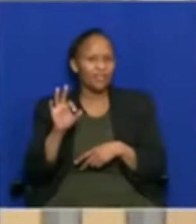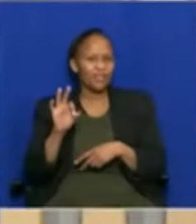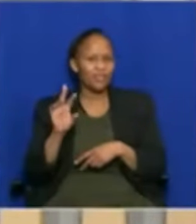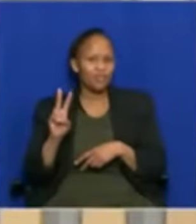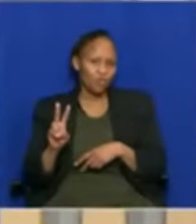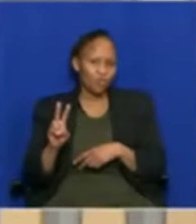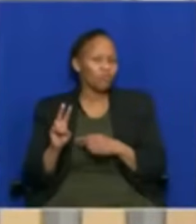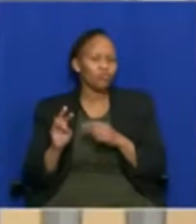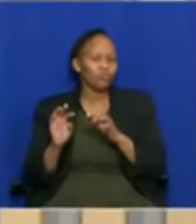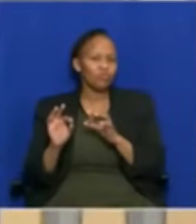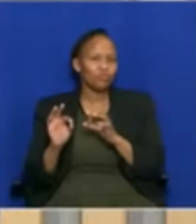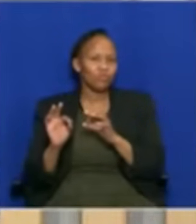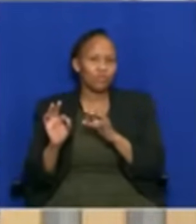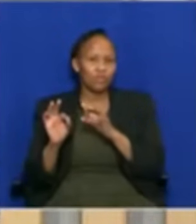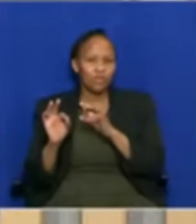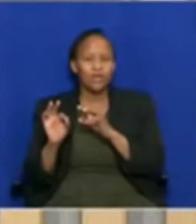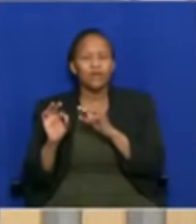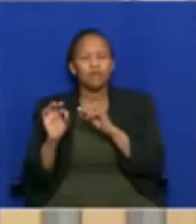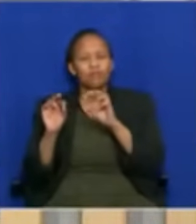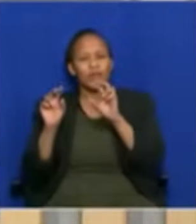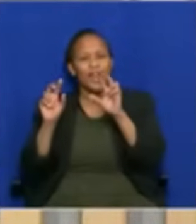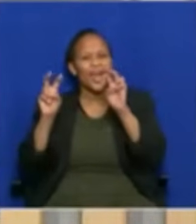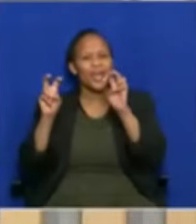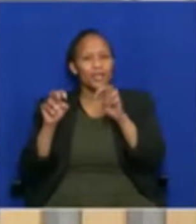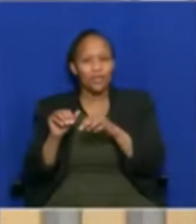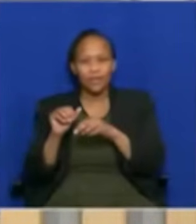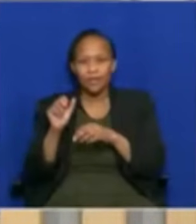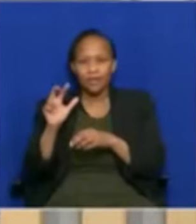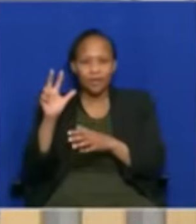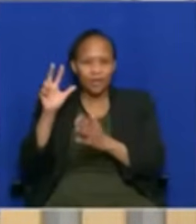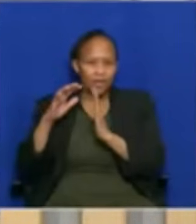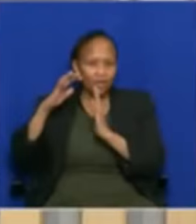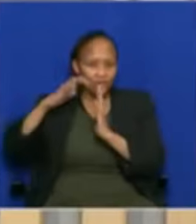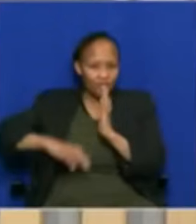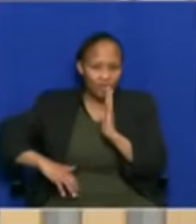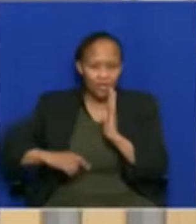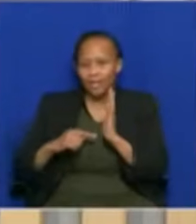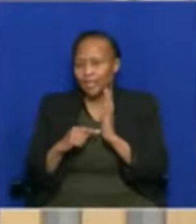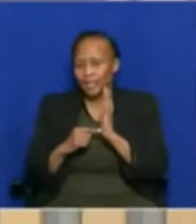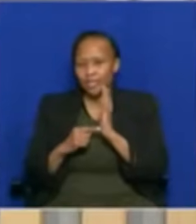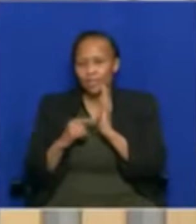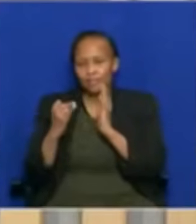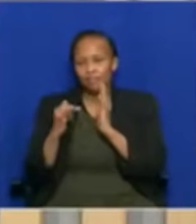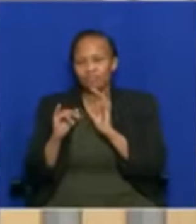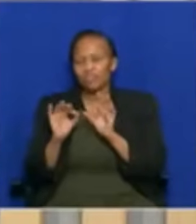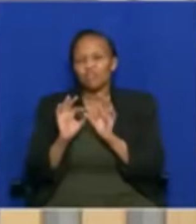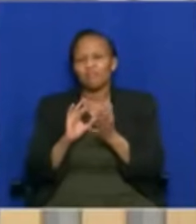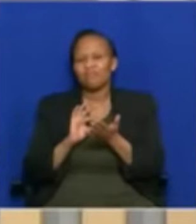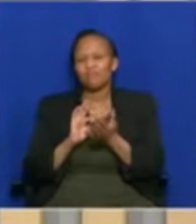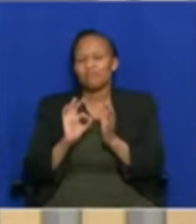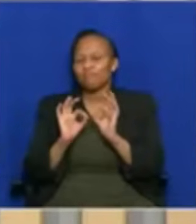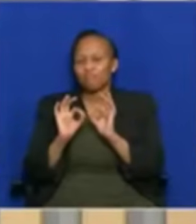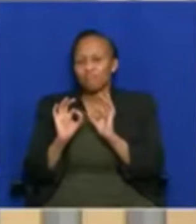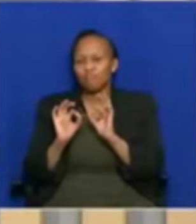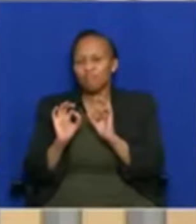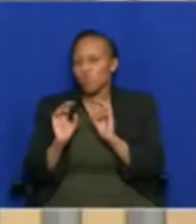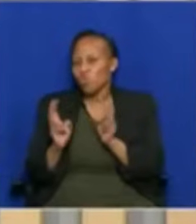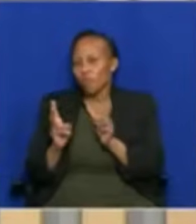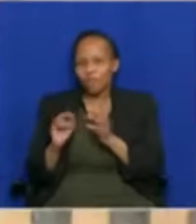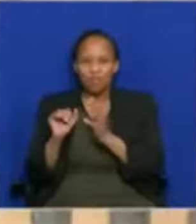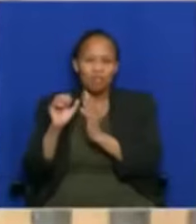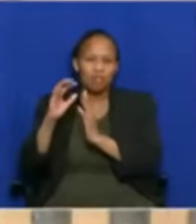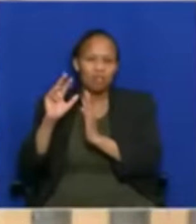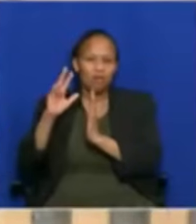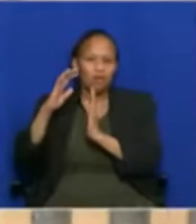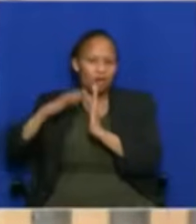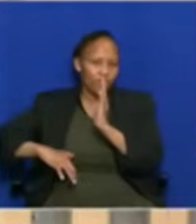is affidavit, either undersigned Brian Padiachi. So that's an affidavit. It doesn't say what it was